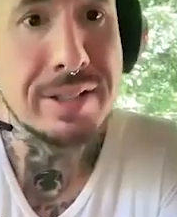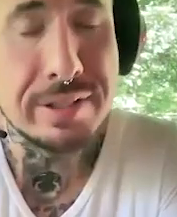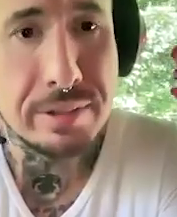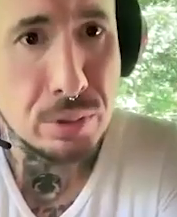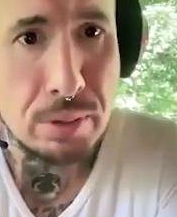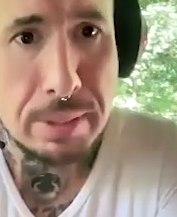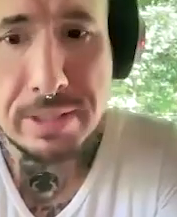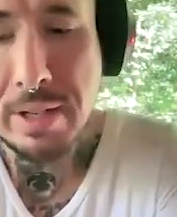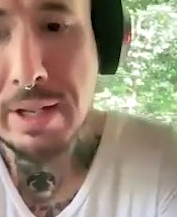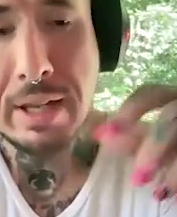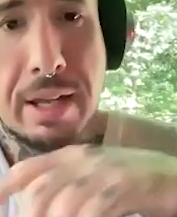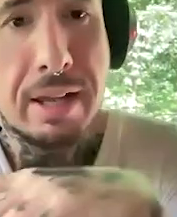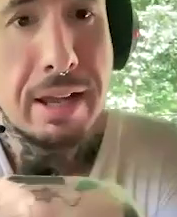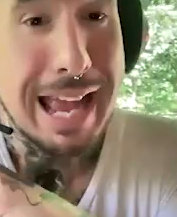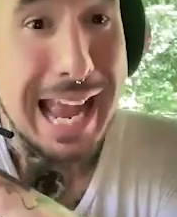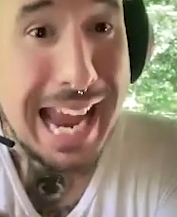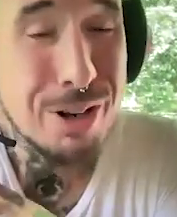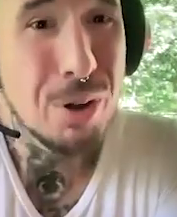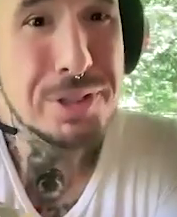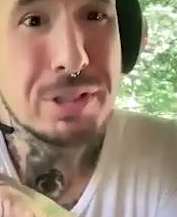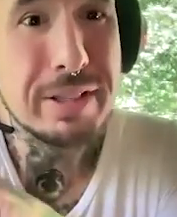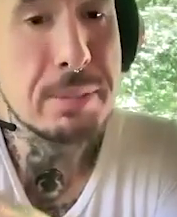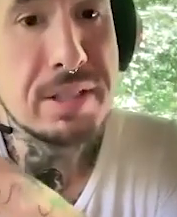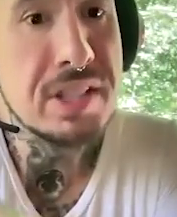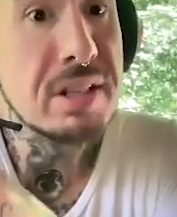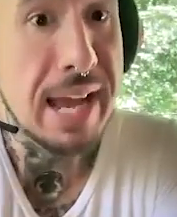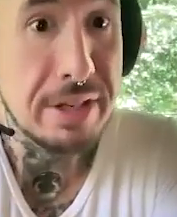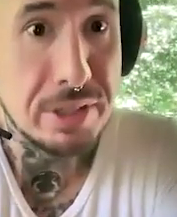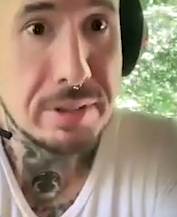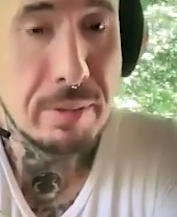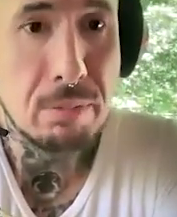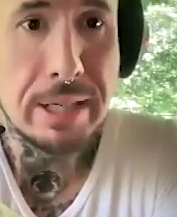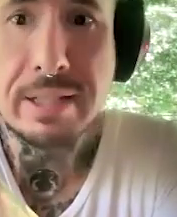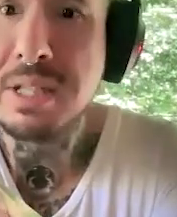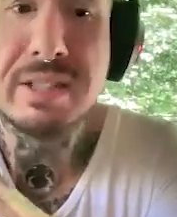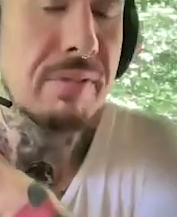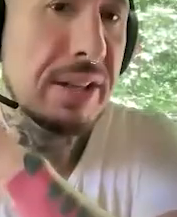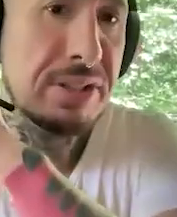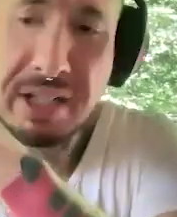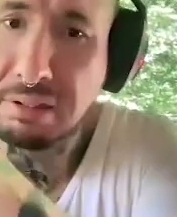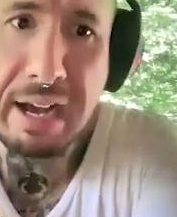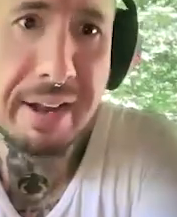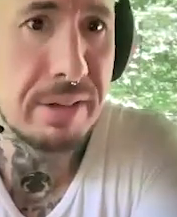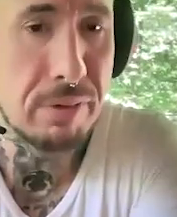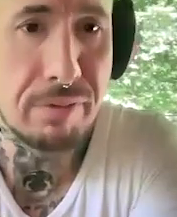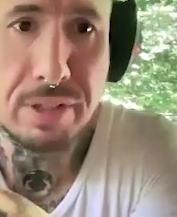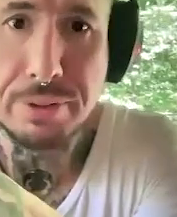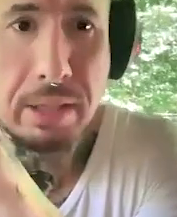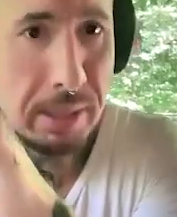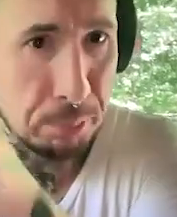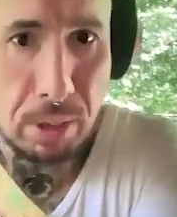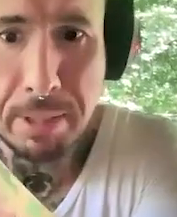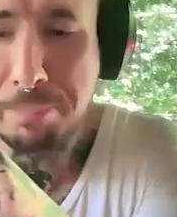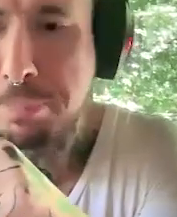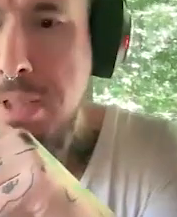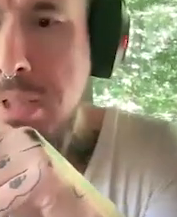me access to treatment. And it also gives me some disadvantages, right? It gives me a disadvantage in a lot of different fields,